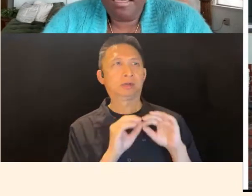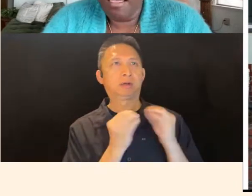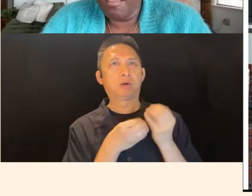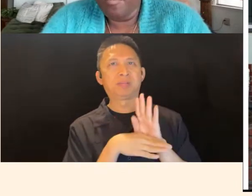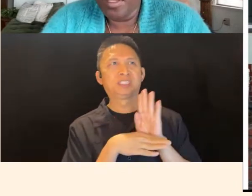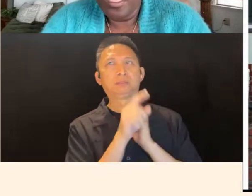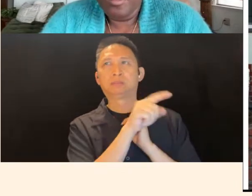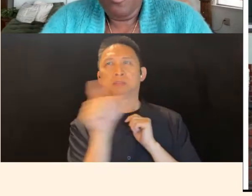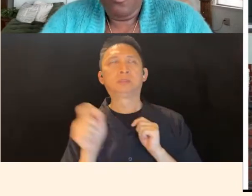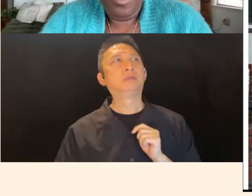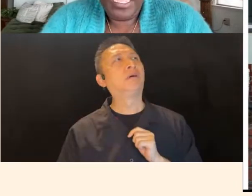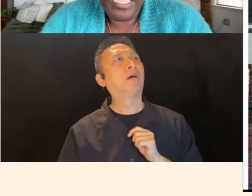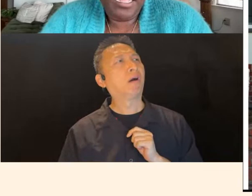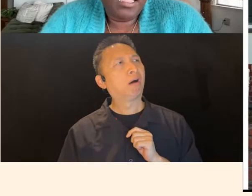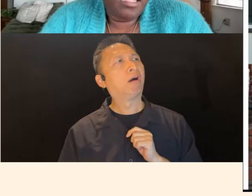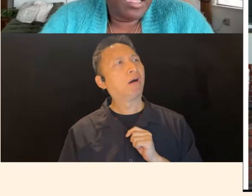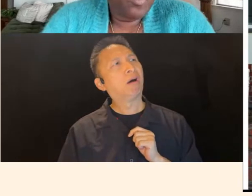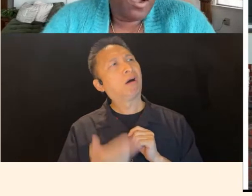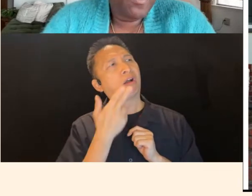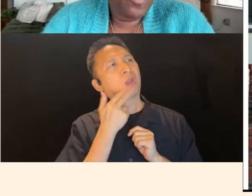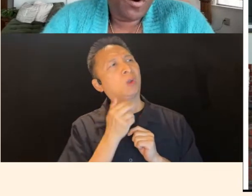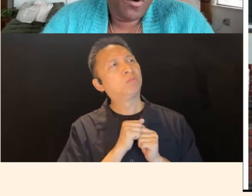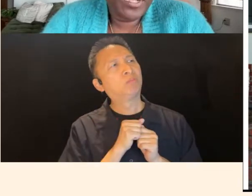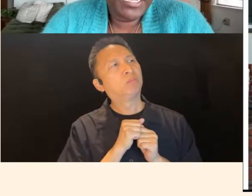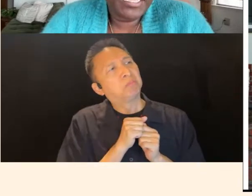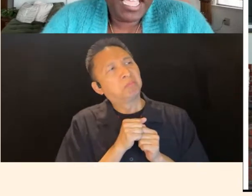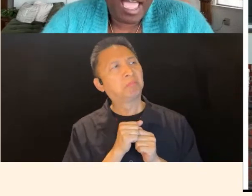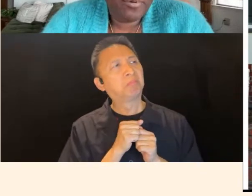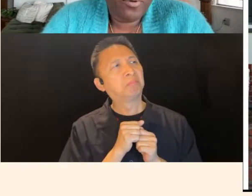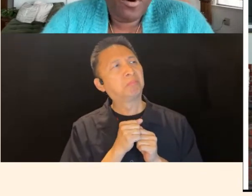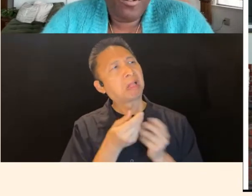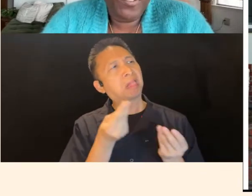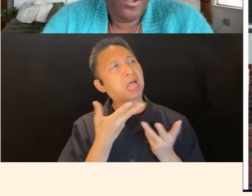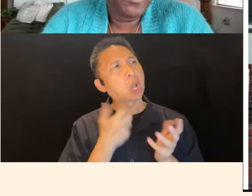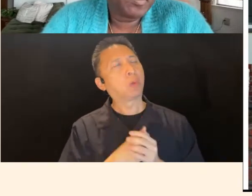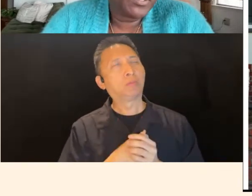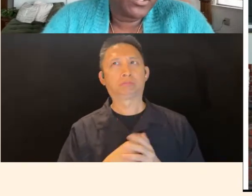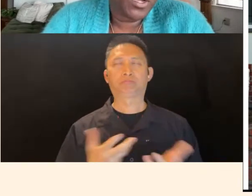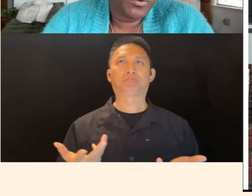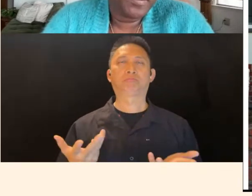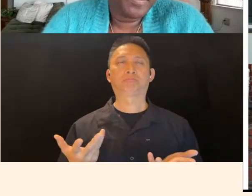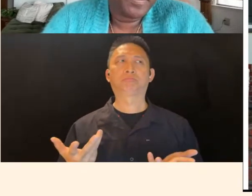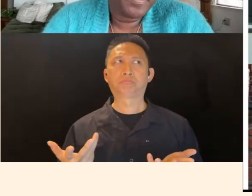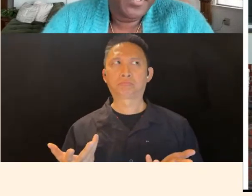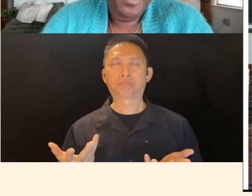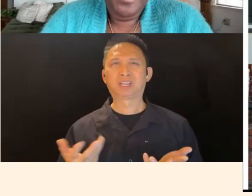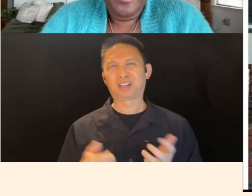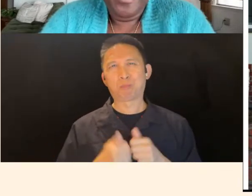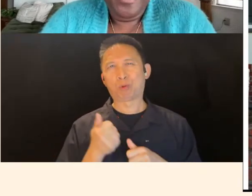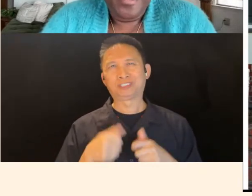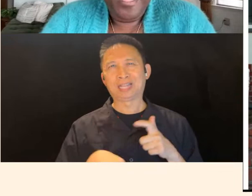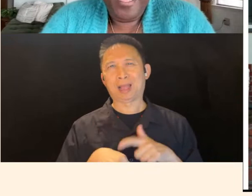talking. And in the nonprofit world and in the capital world, that often means no.